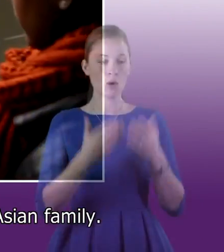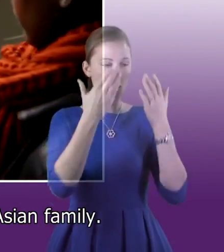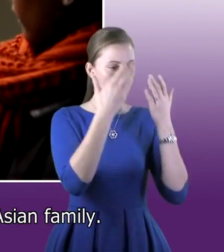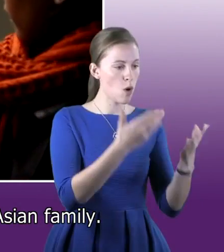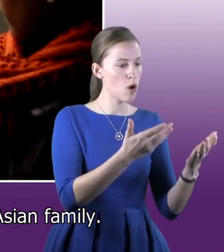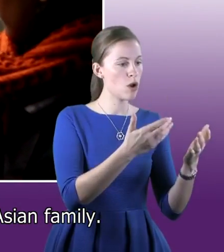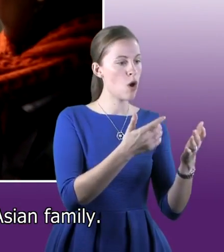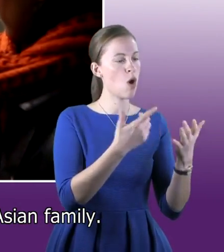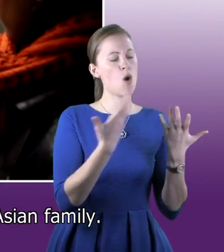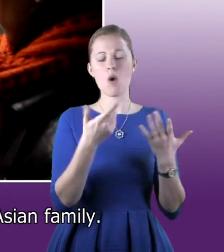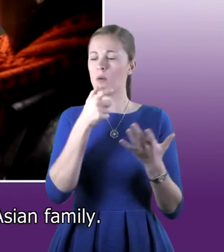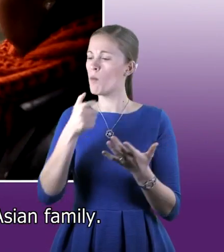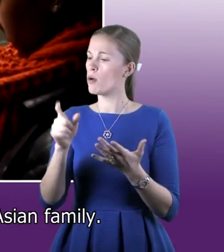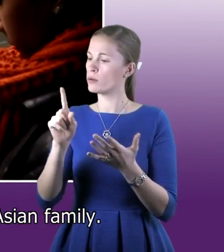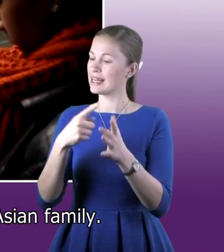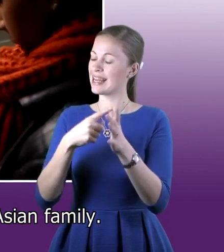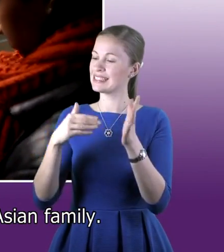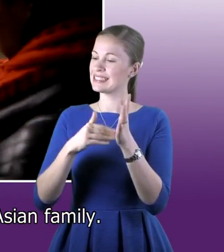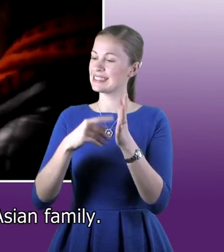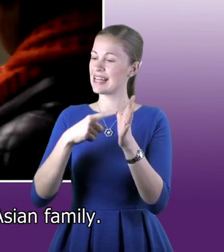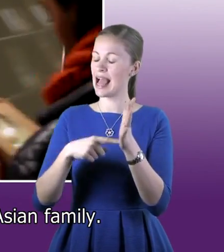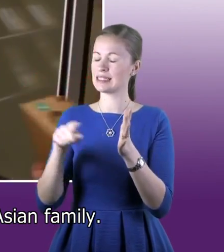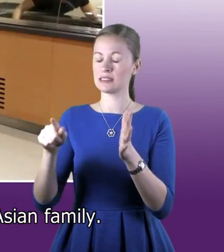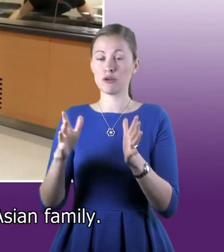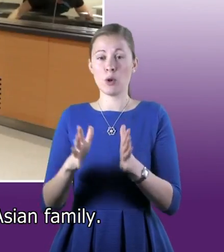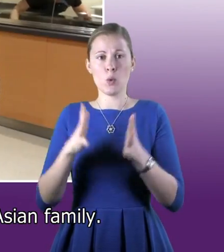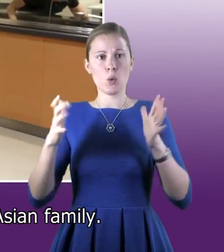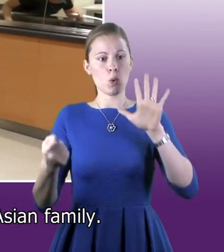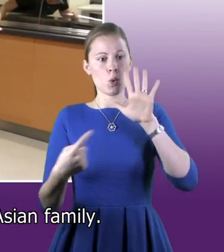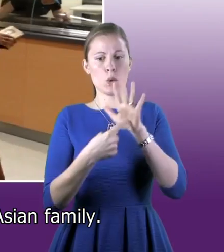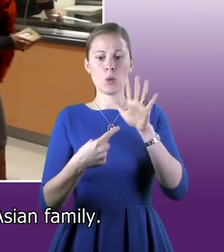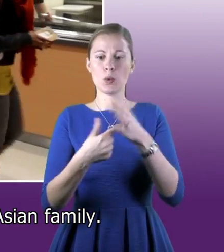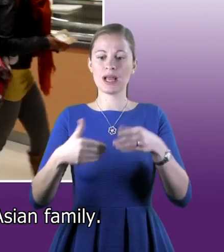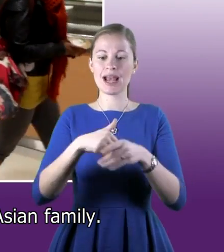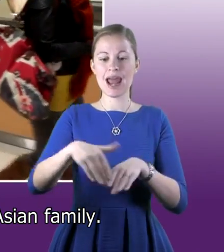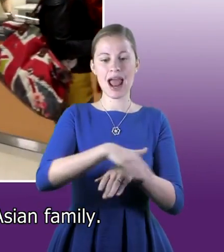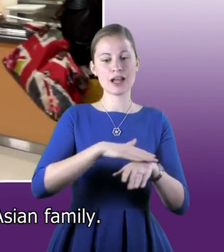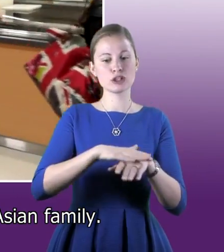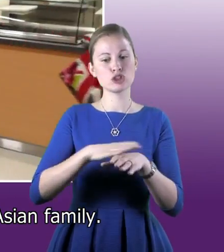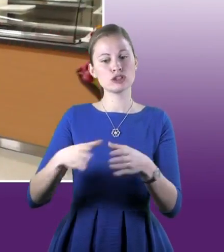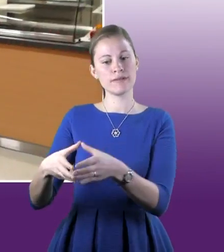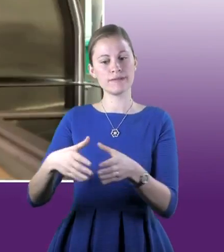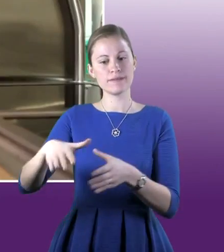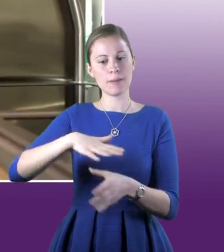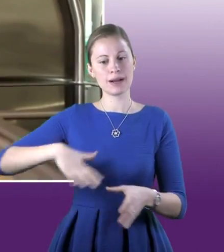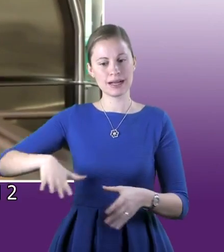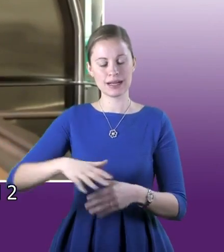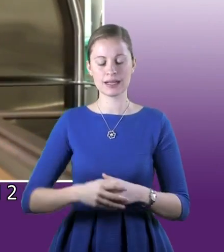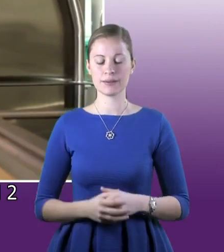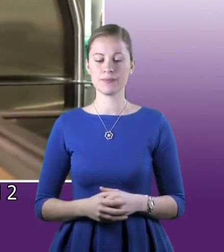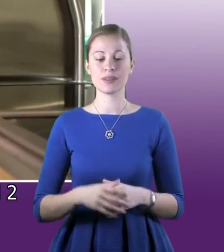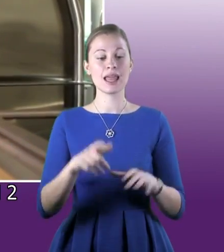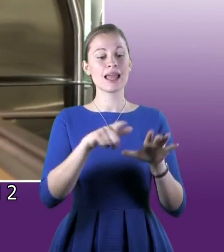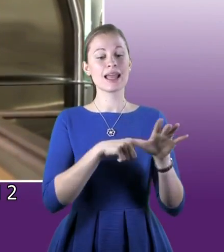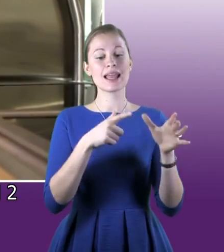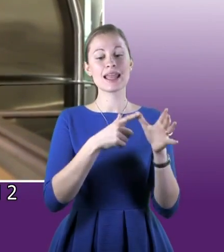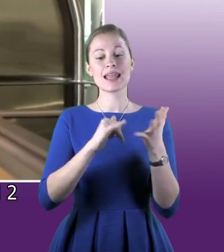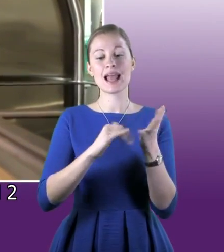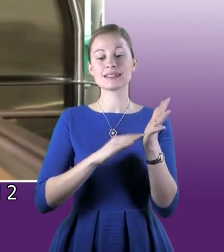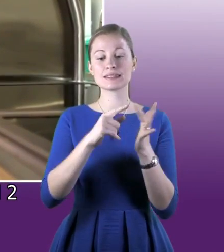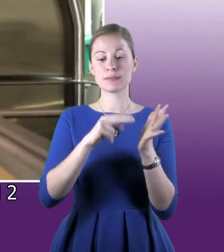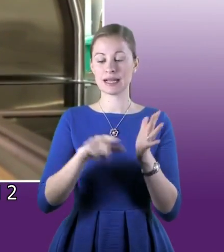Honour, or izzat, is like the biggest thing in an Asian family. Yasmin is